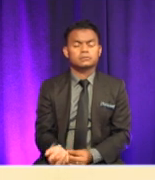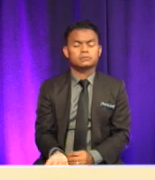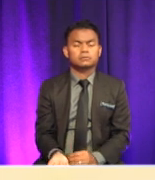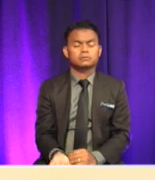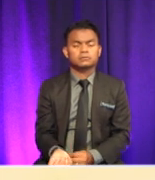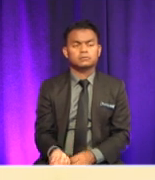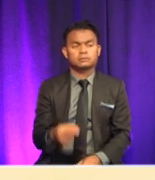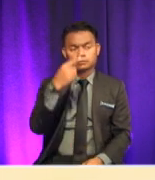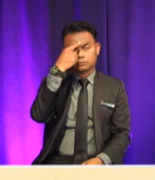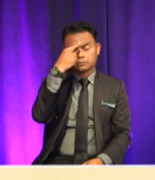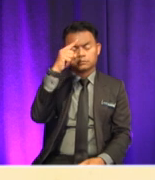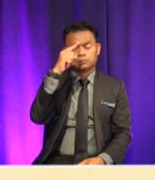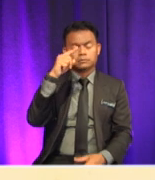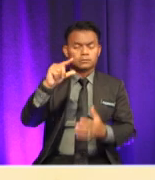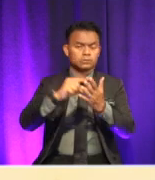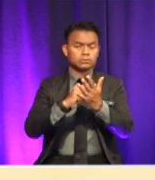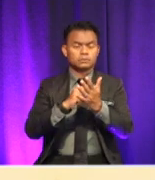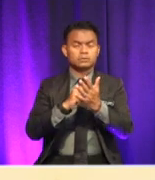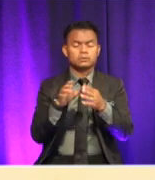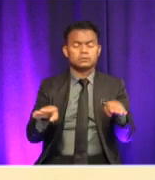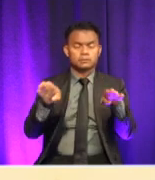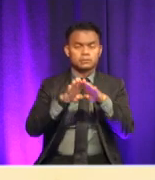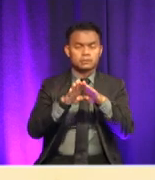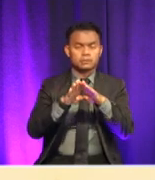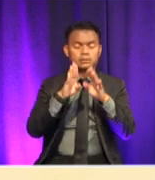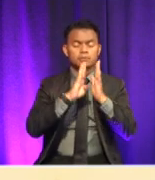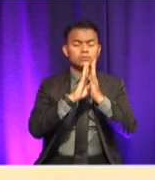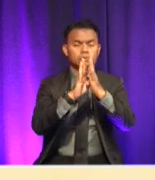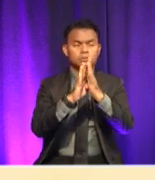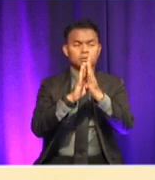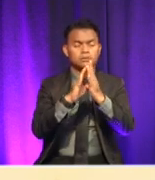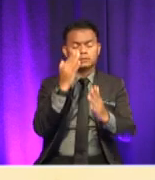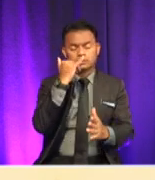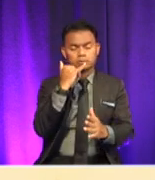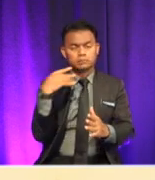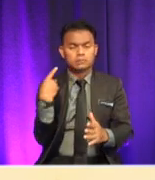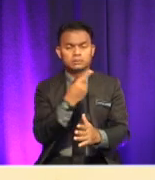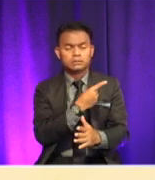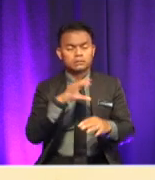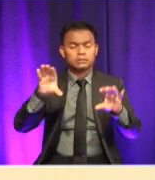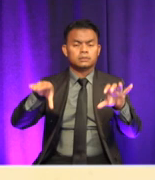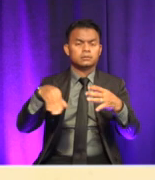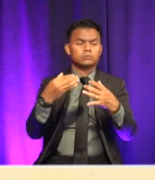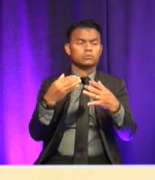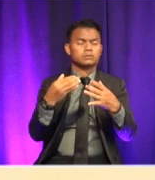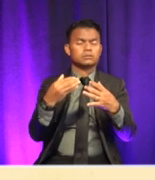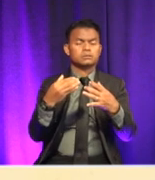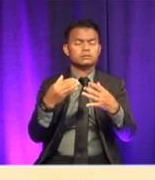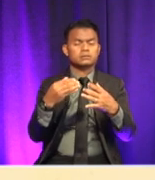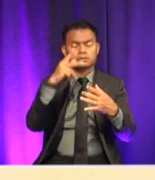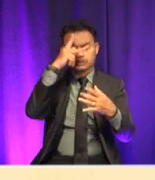them as your evidence. And when you want to analyze it, when you want to elaborate it, this is one of the